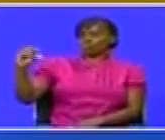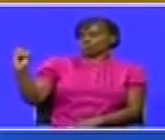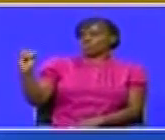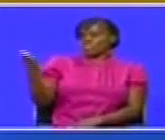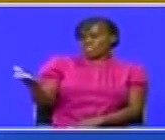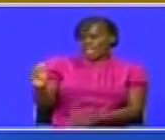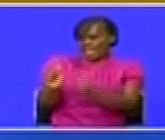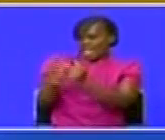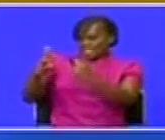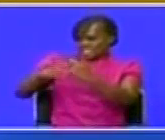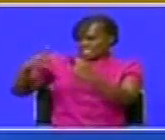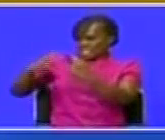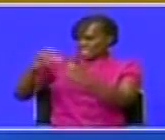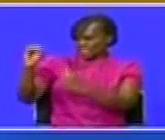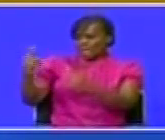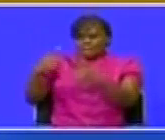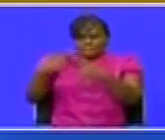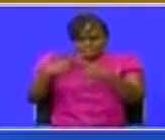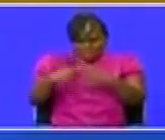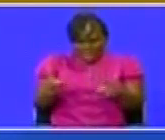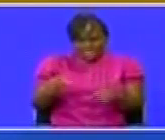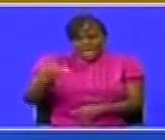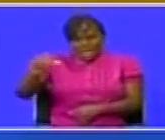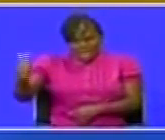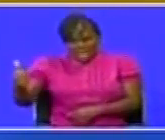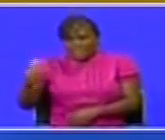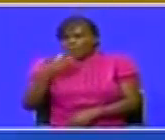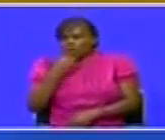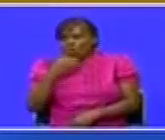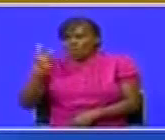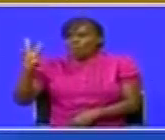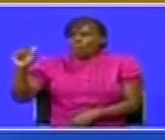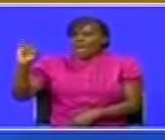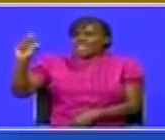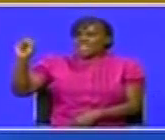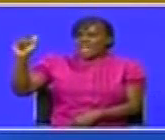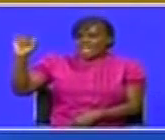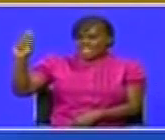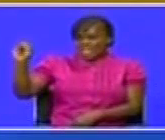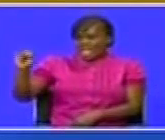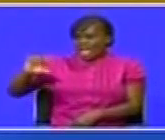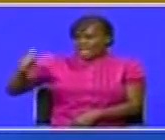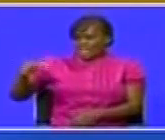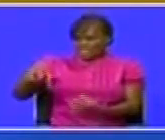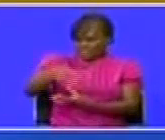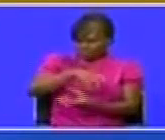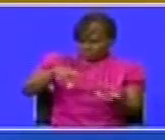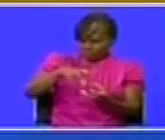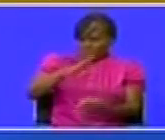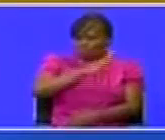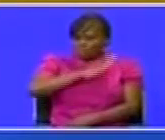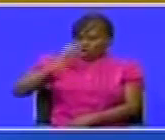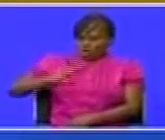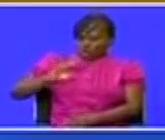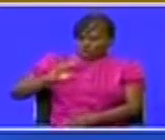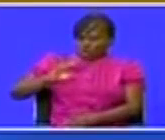there in 1980, but rather a certain Ndungu Wainaina. But in another twist, the Kenya National Examination Council